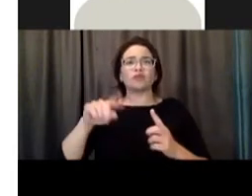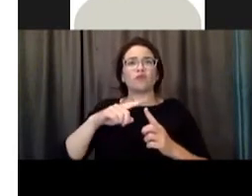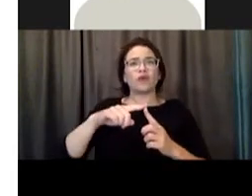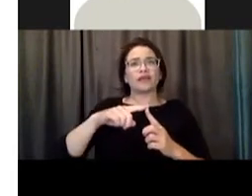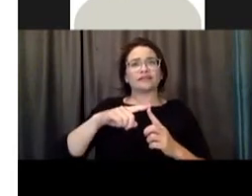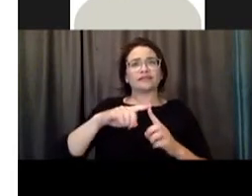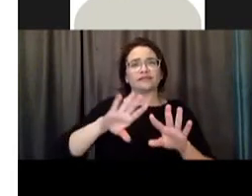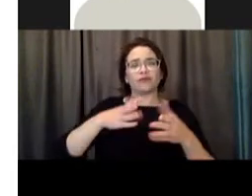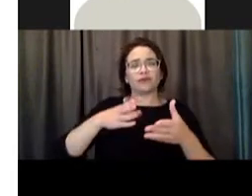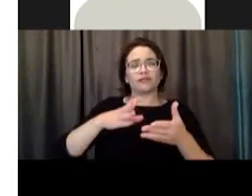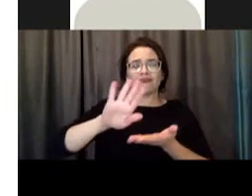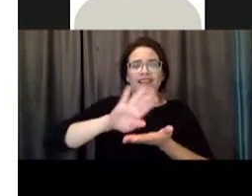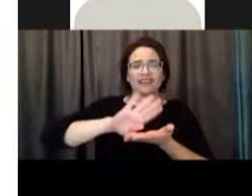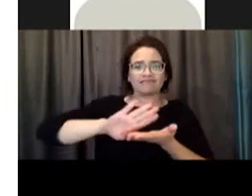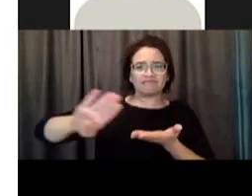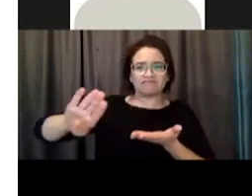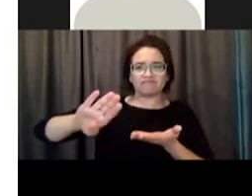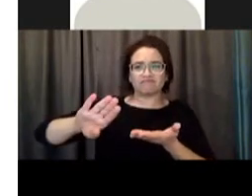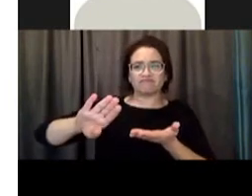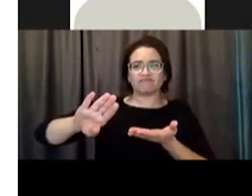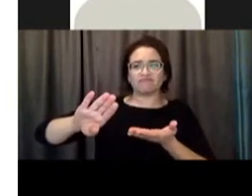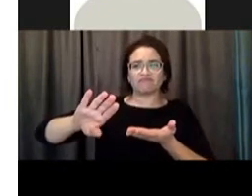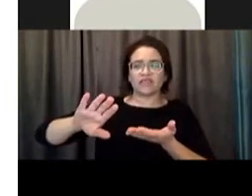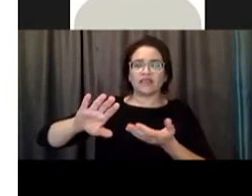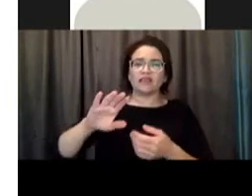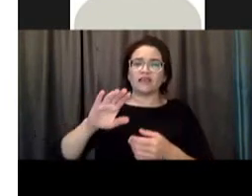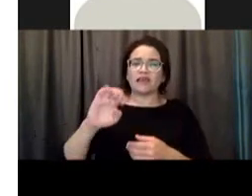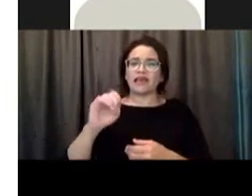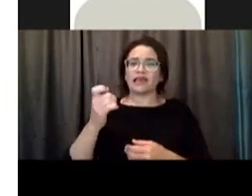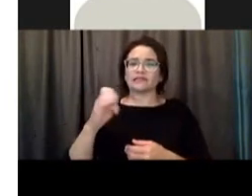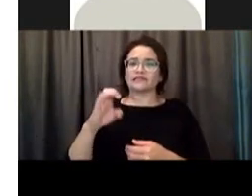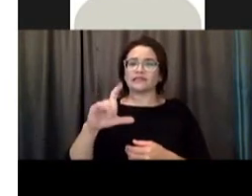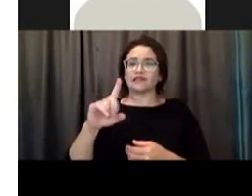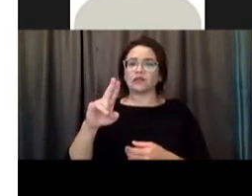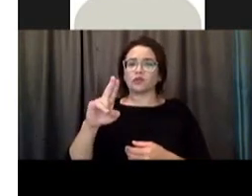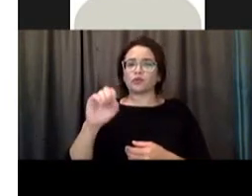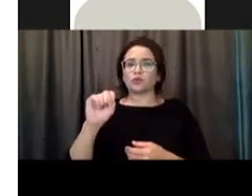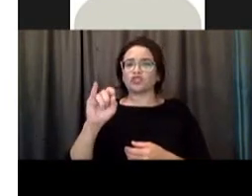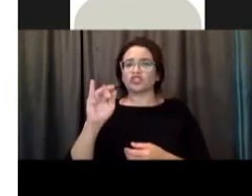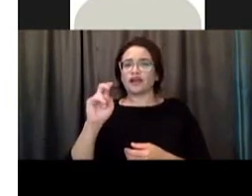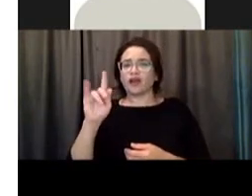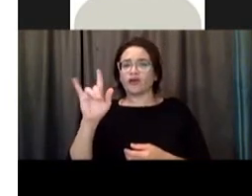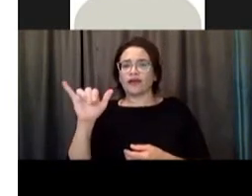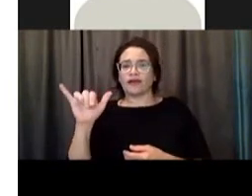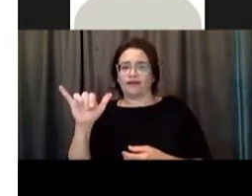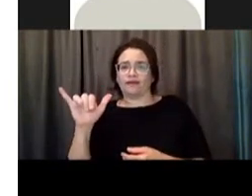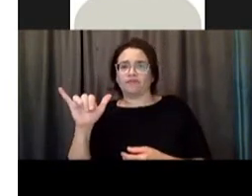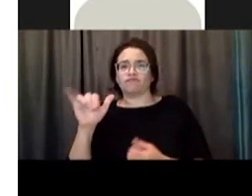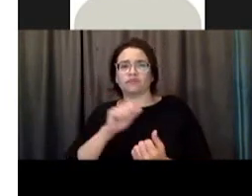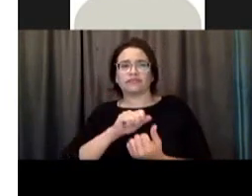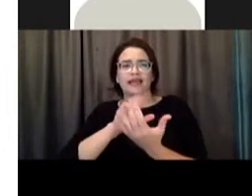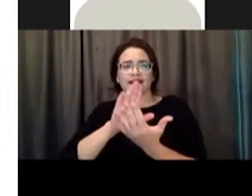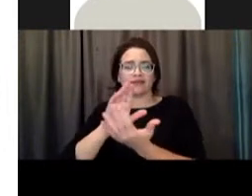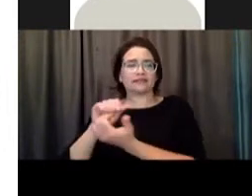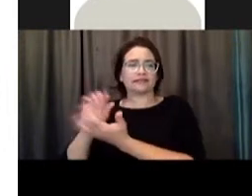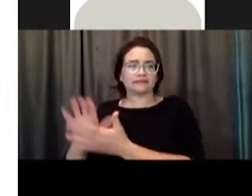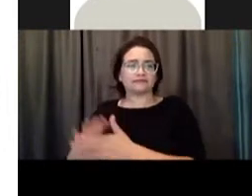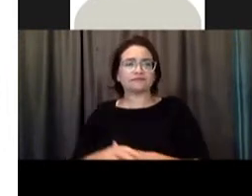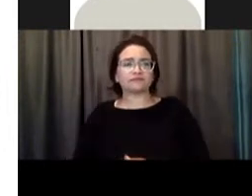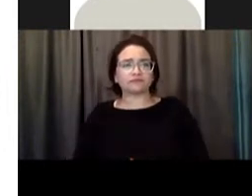full power of a state. We all can learn lessons pertaining to giving a voice to the excluded and the voiceless.